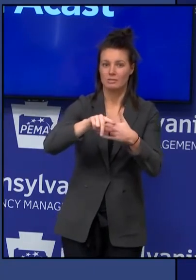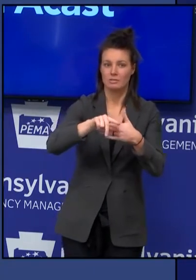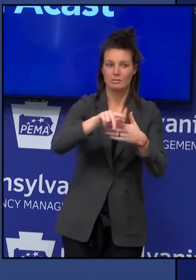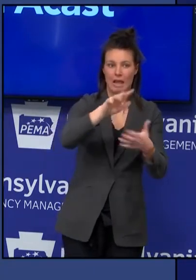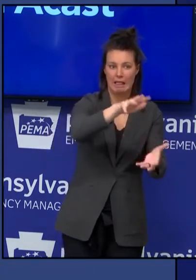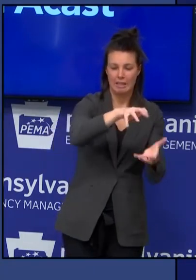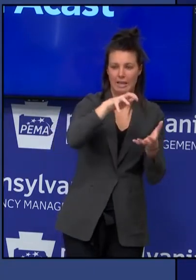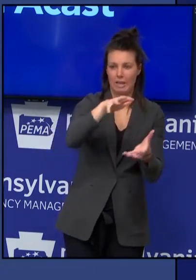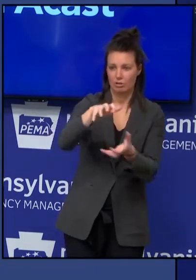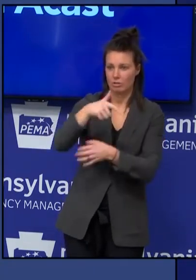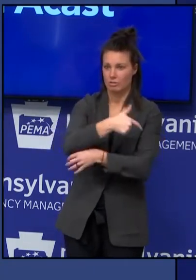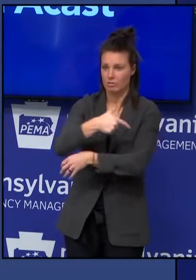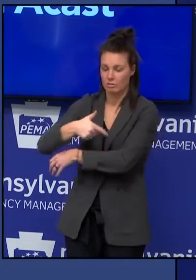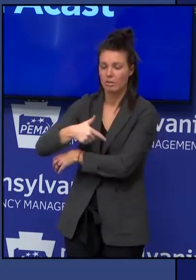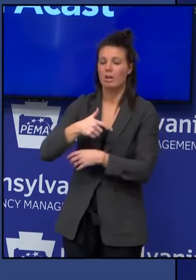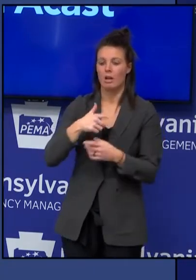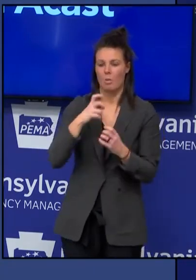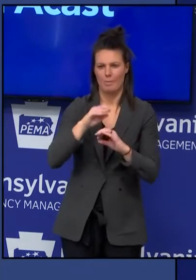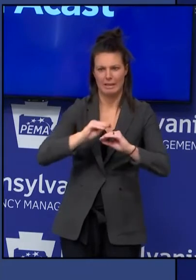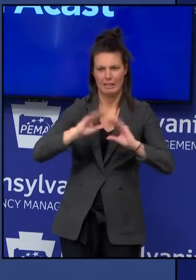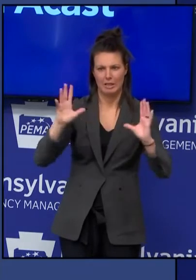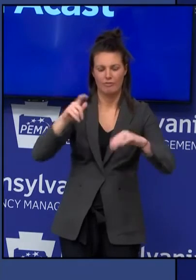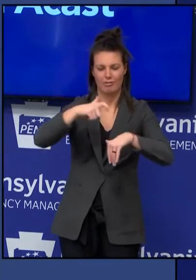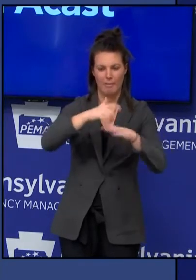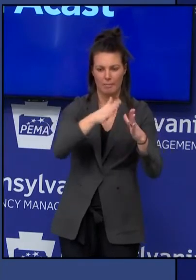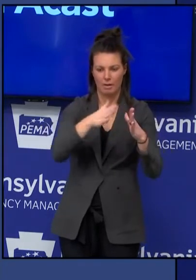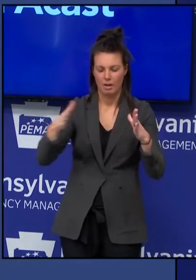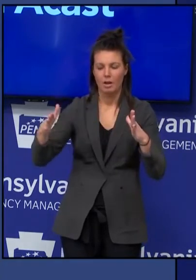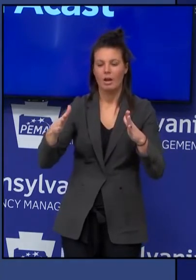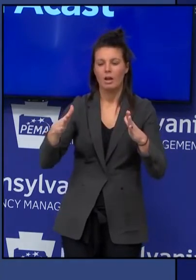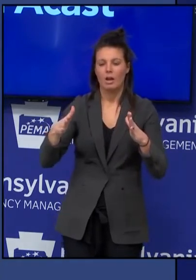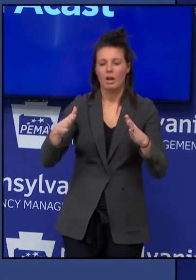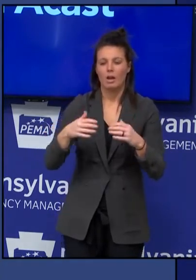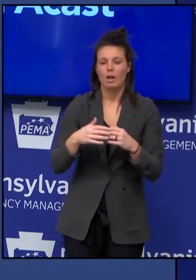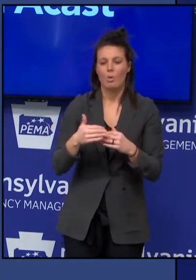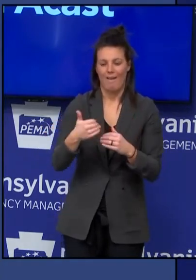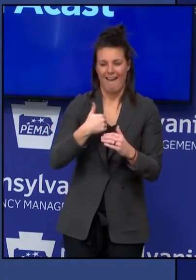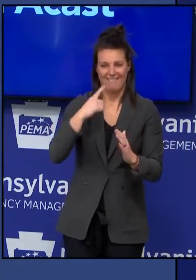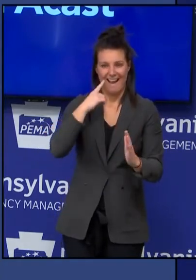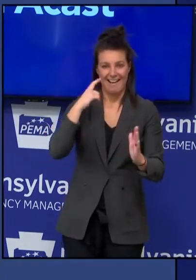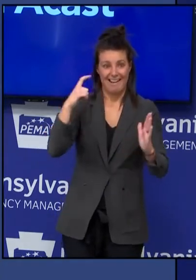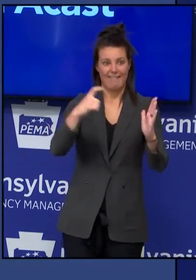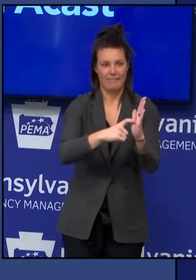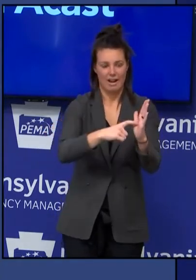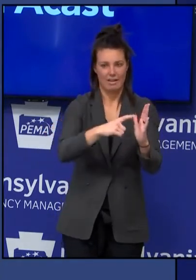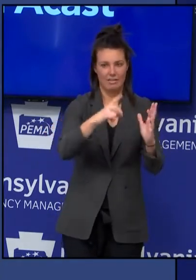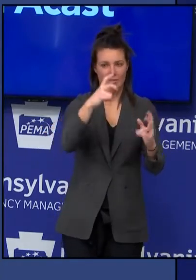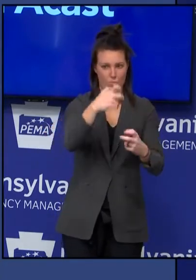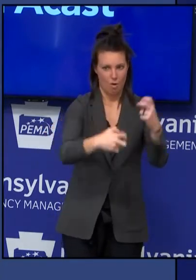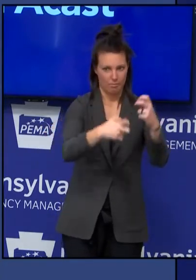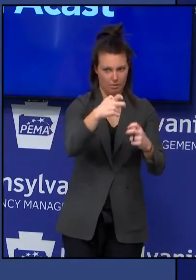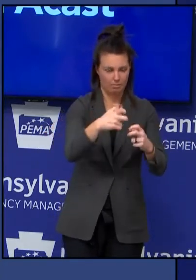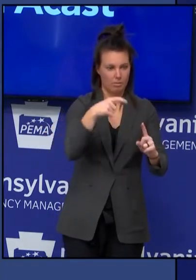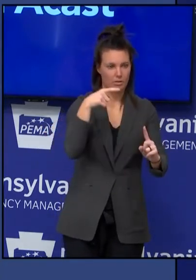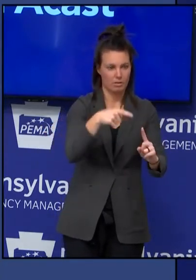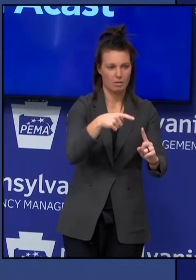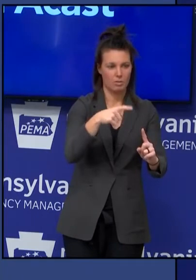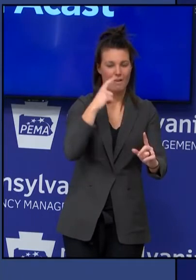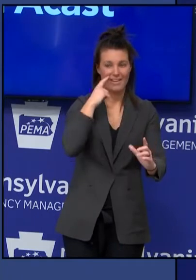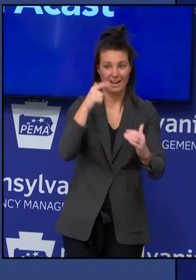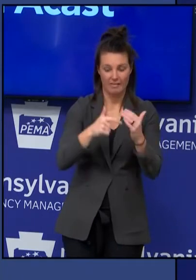want to make sure the timing is clear as well, that we have identified the issue, we have identified the